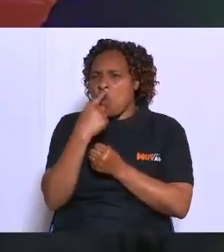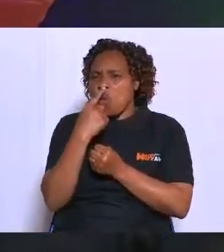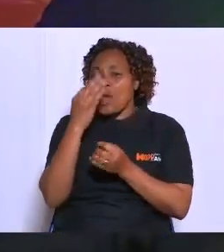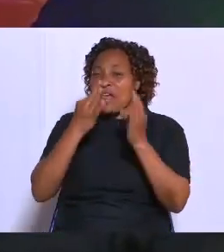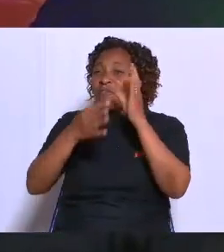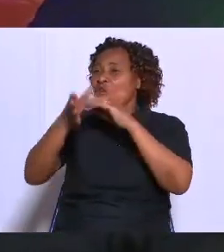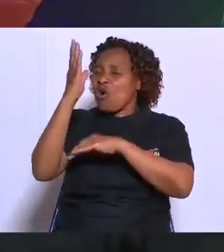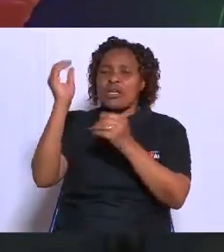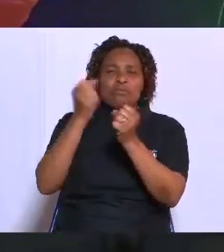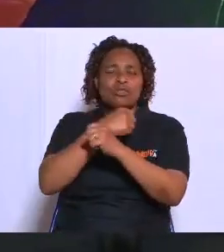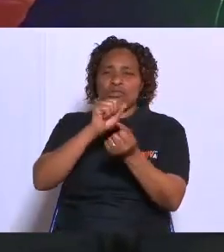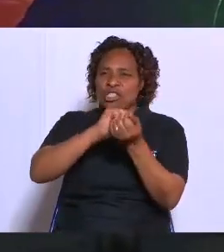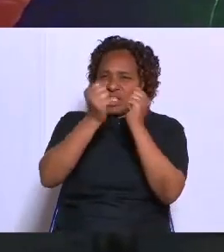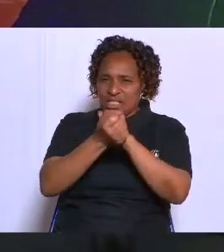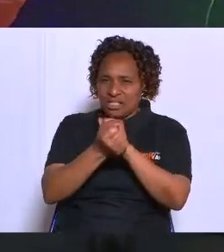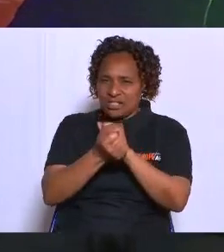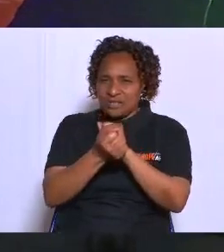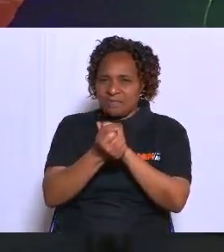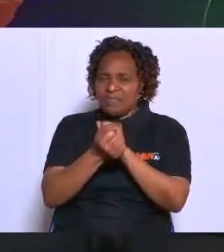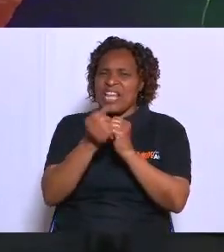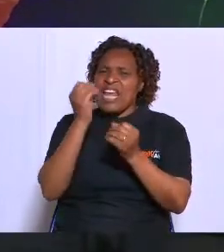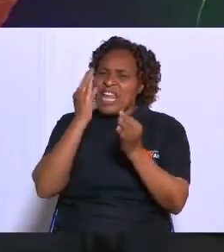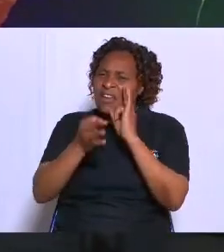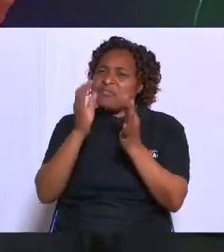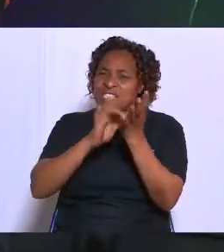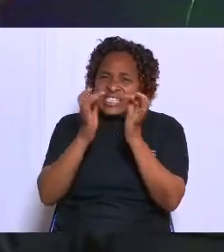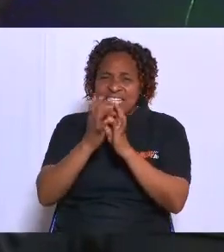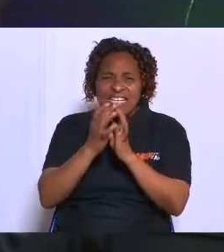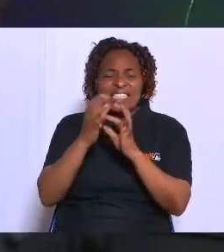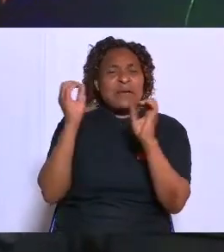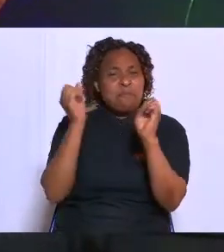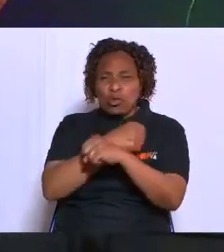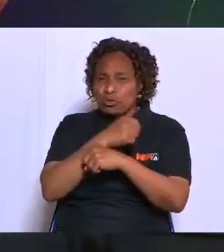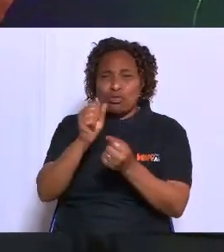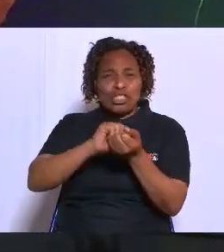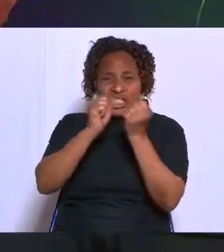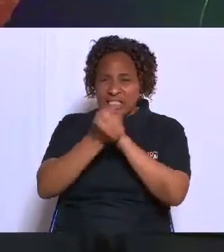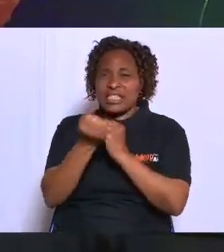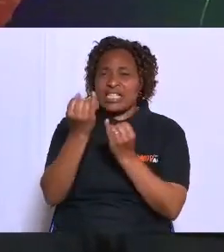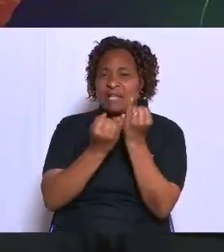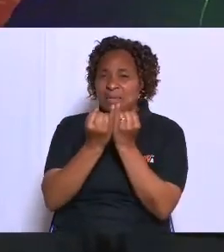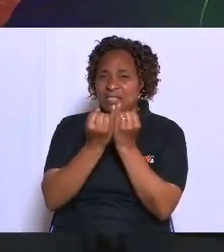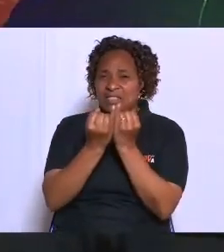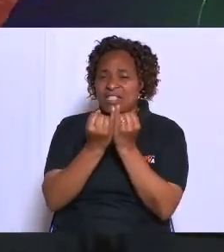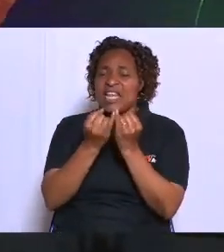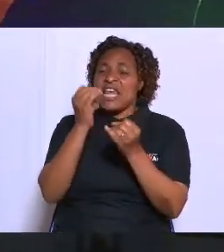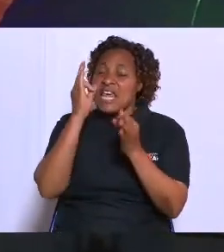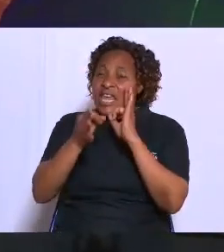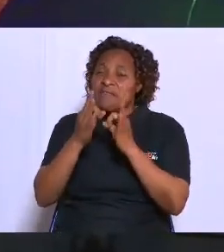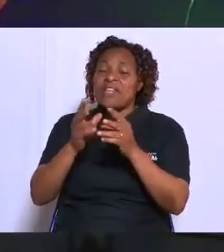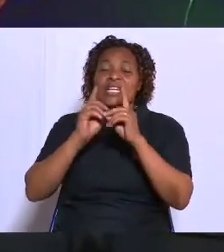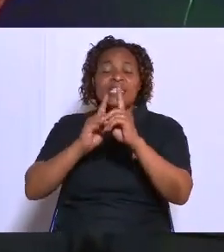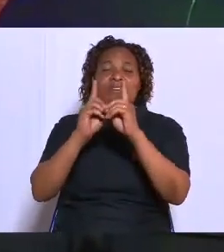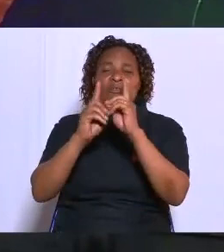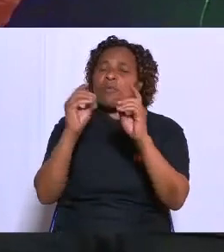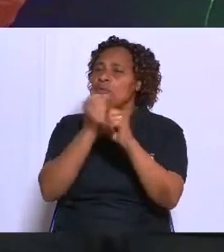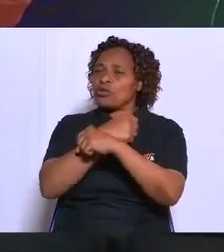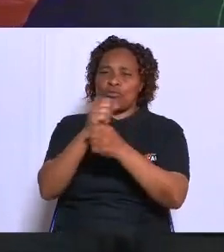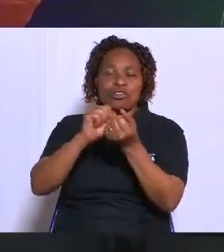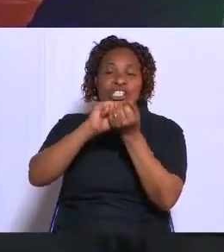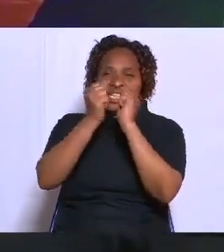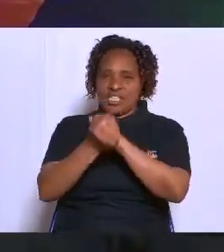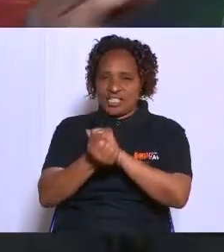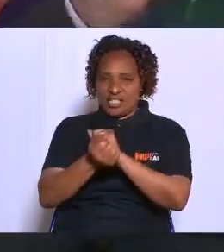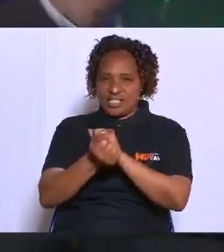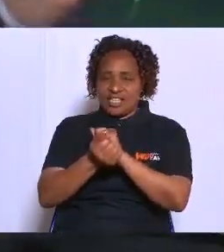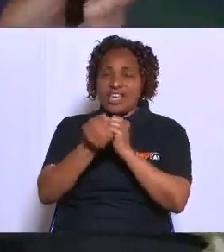God did not change it if Jesus did not change it if the disciples did not change it